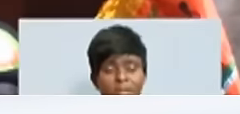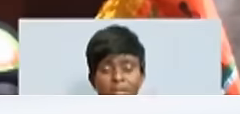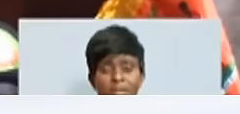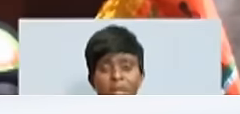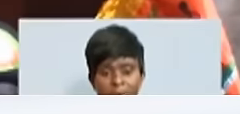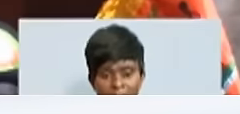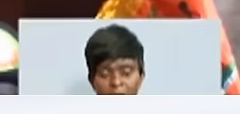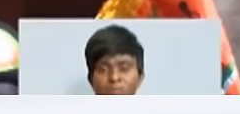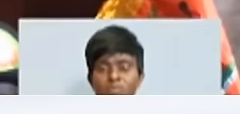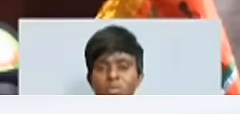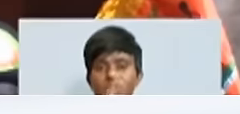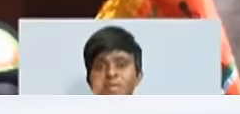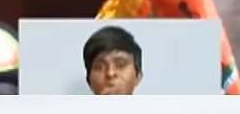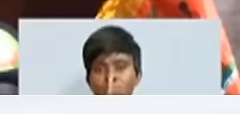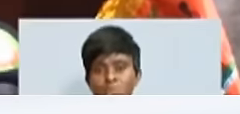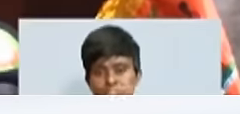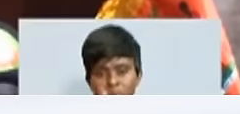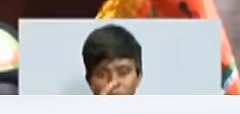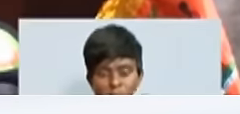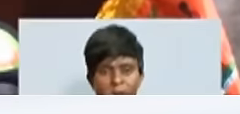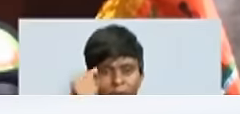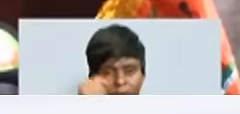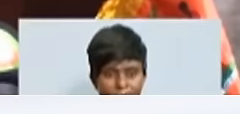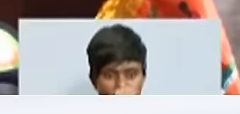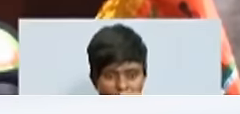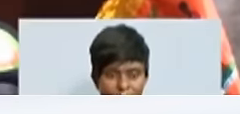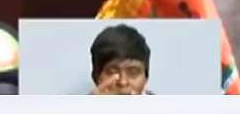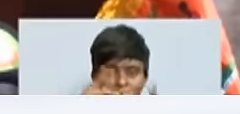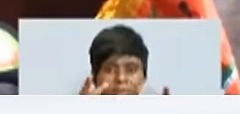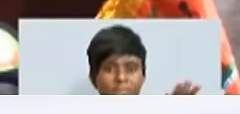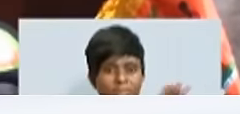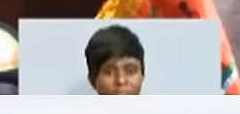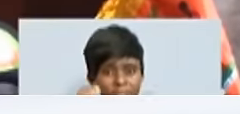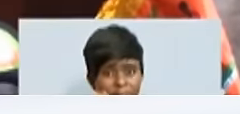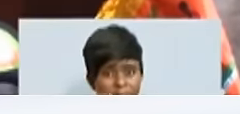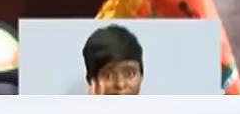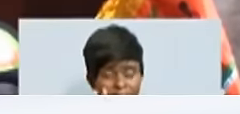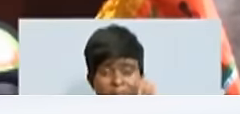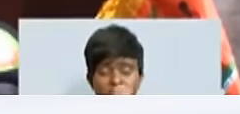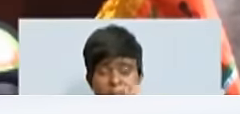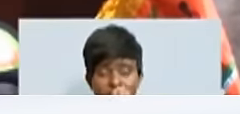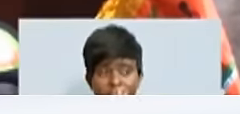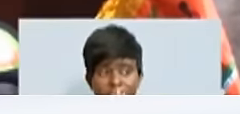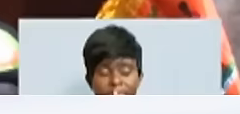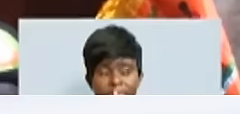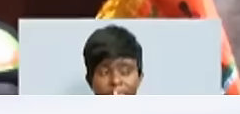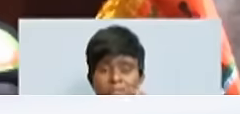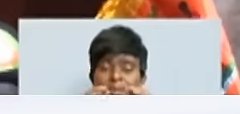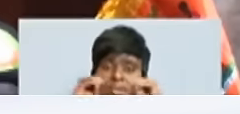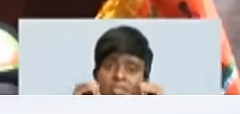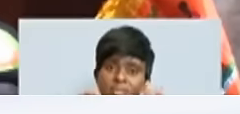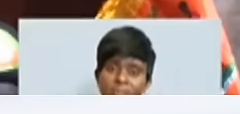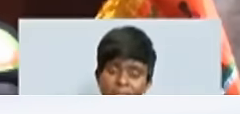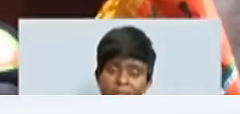has ensured that the recruitment of public service workers, such as who? Teachers,